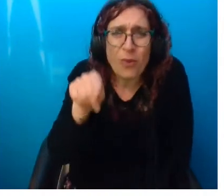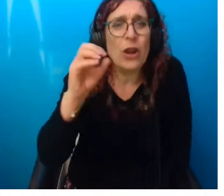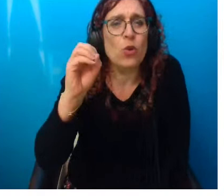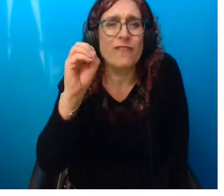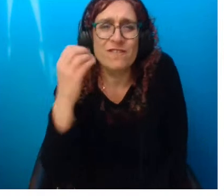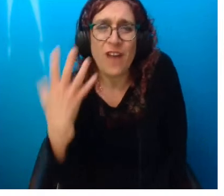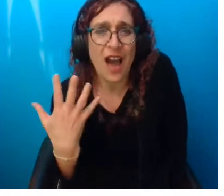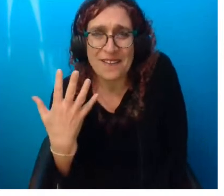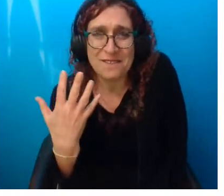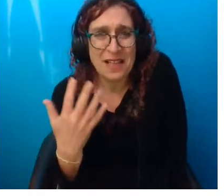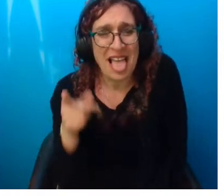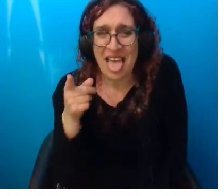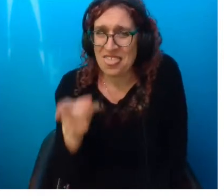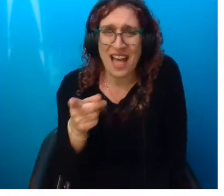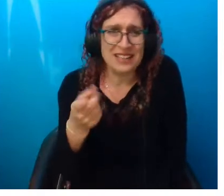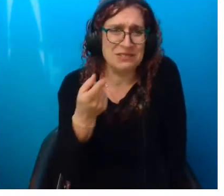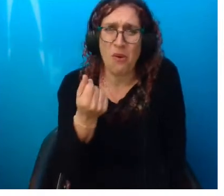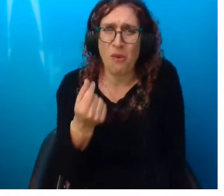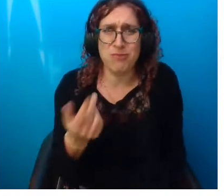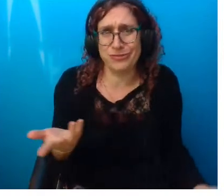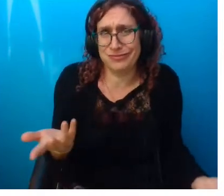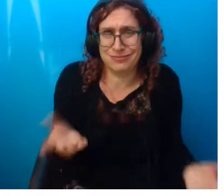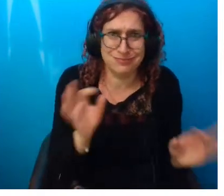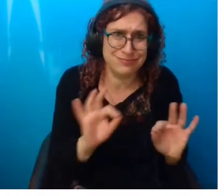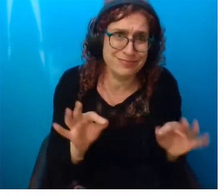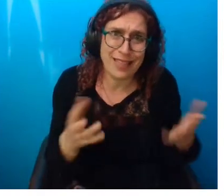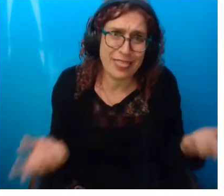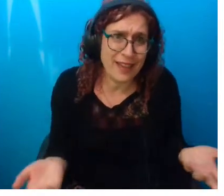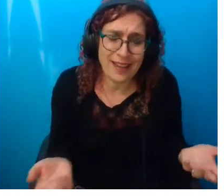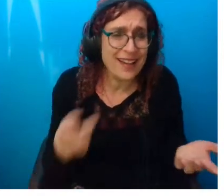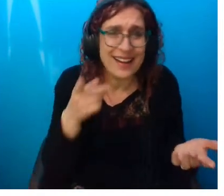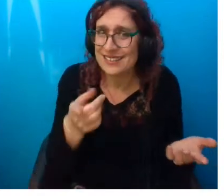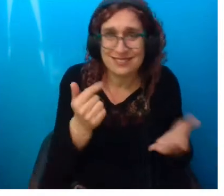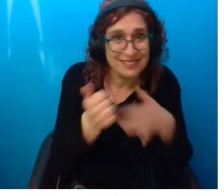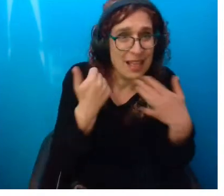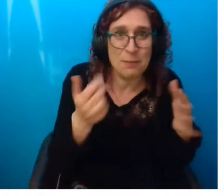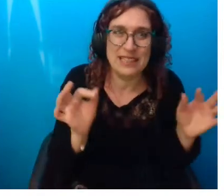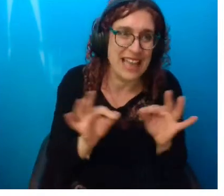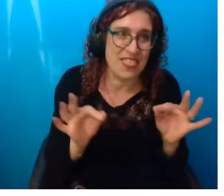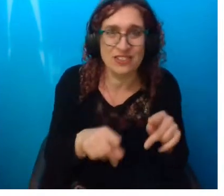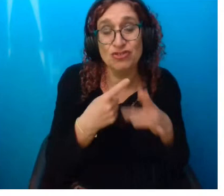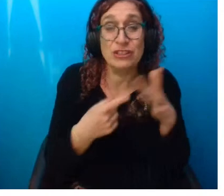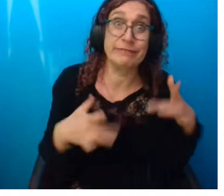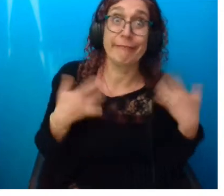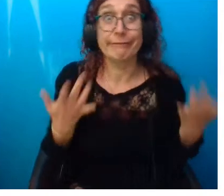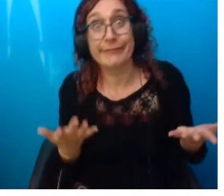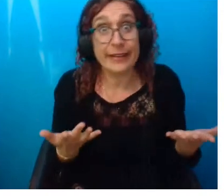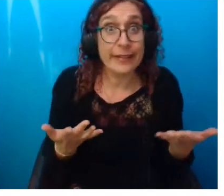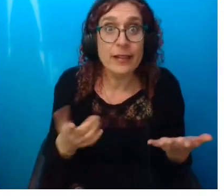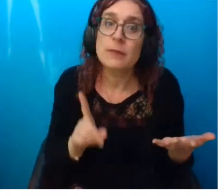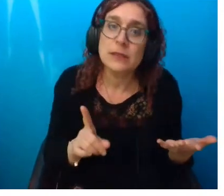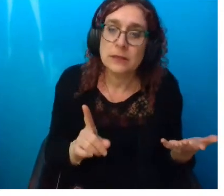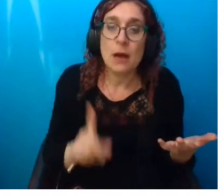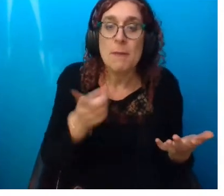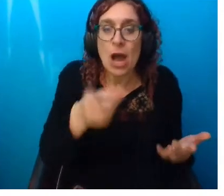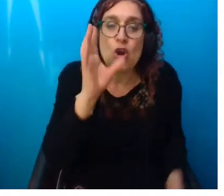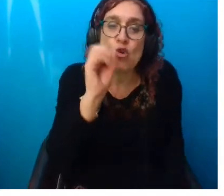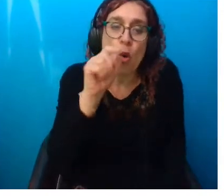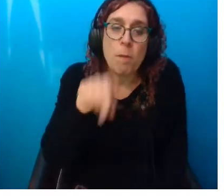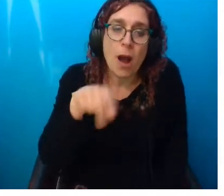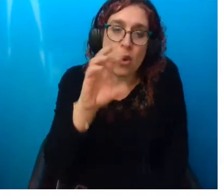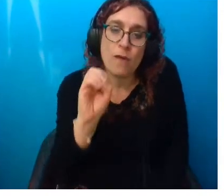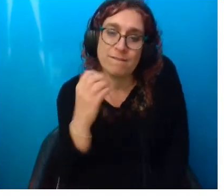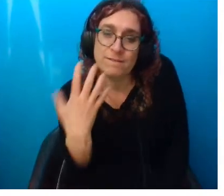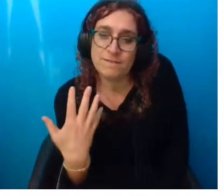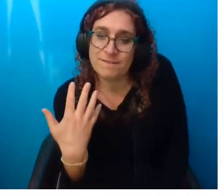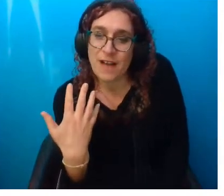they're basically almost homeopathic, and they often do not work at all. 0.5% hydrocortisone is